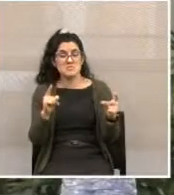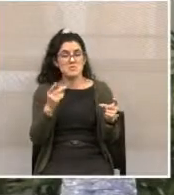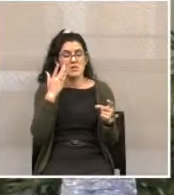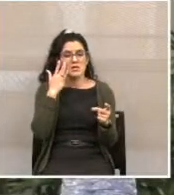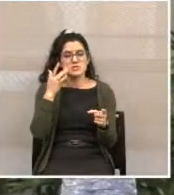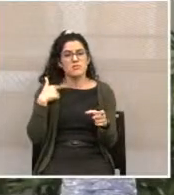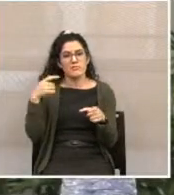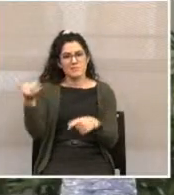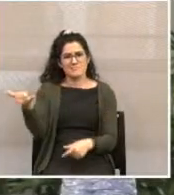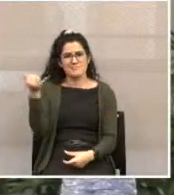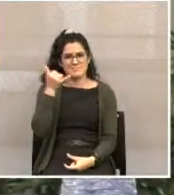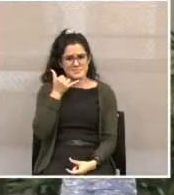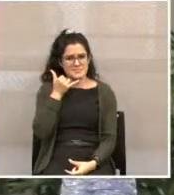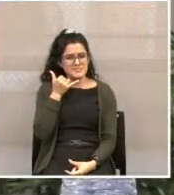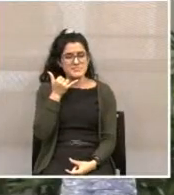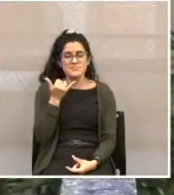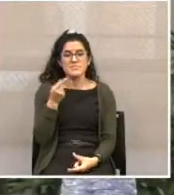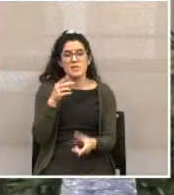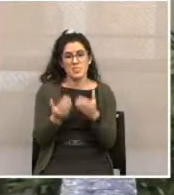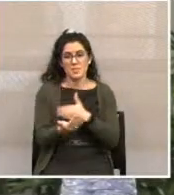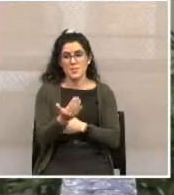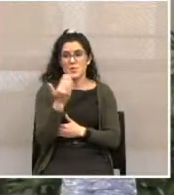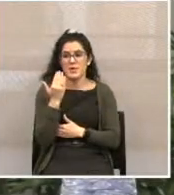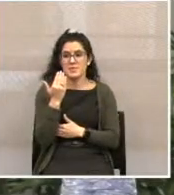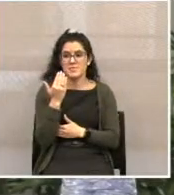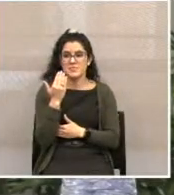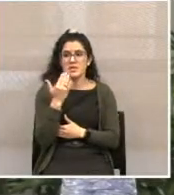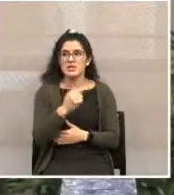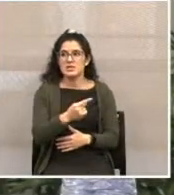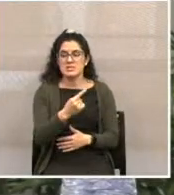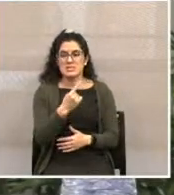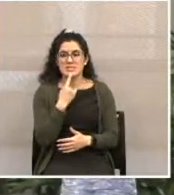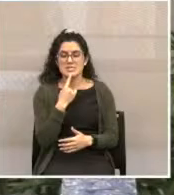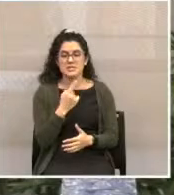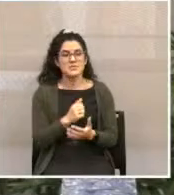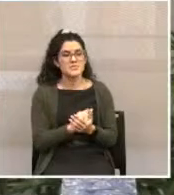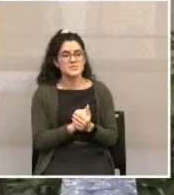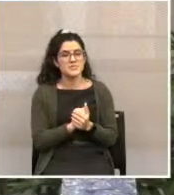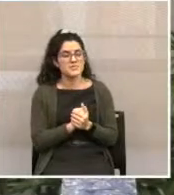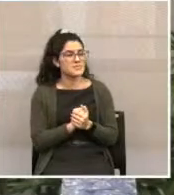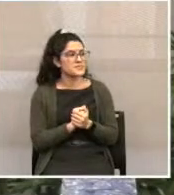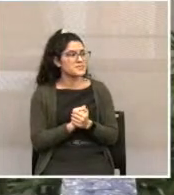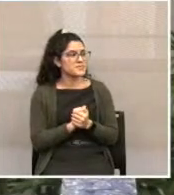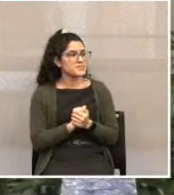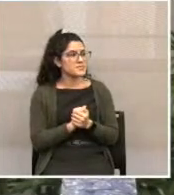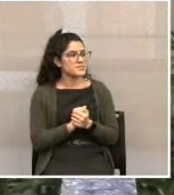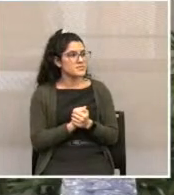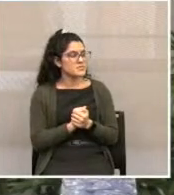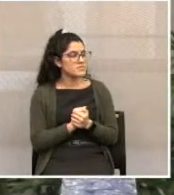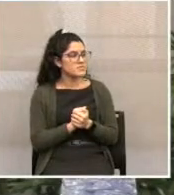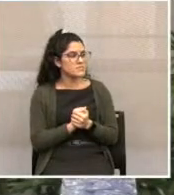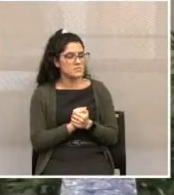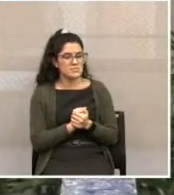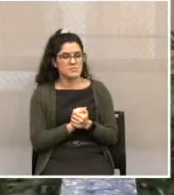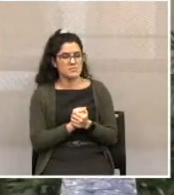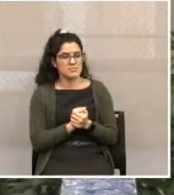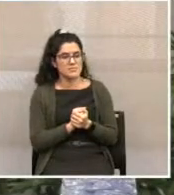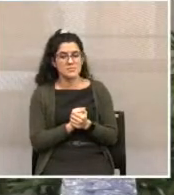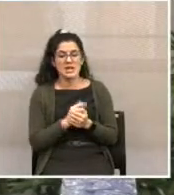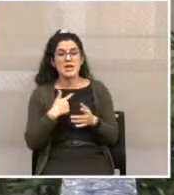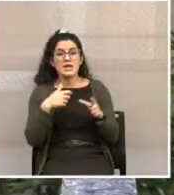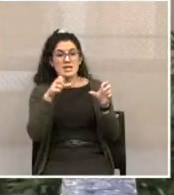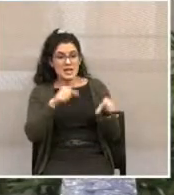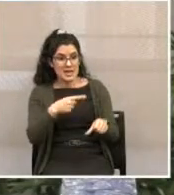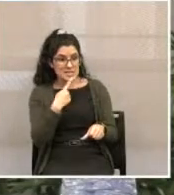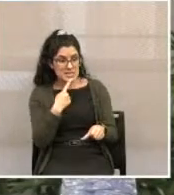phone call on a morning and said, your program has been canceled. And I said, okay, can I